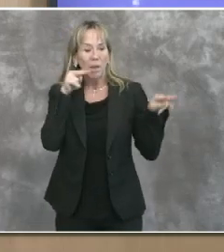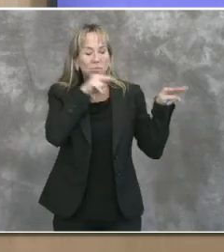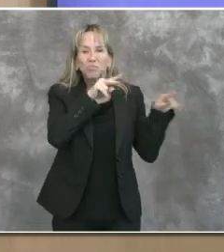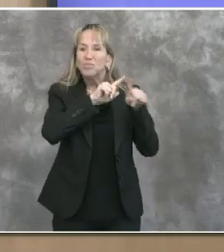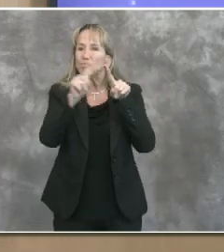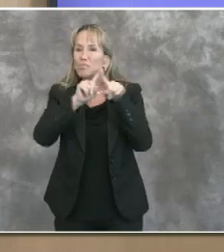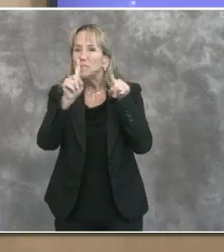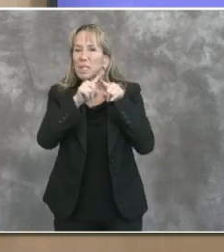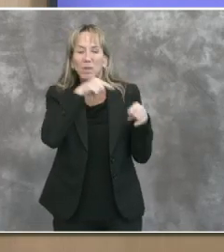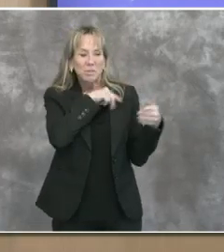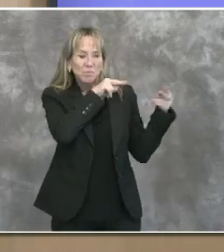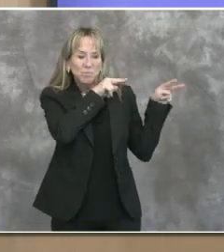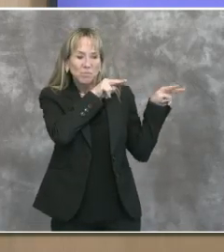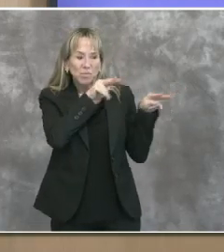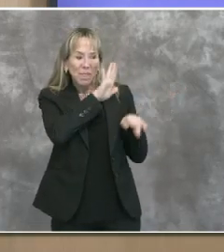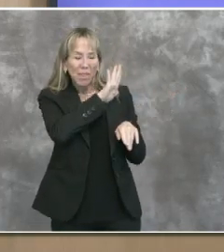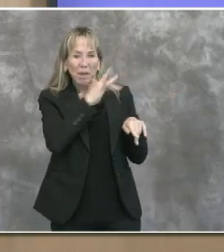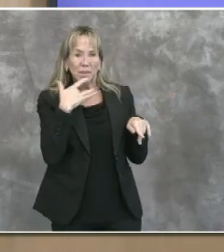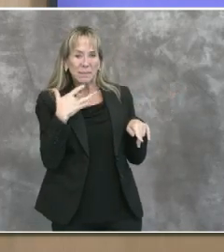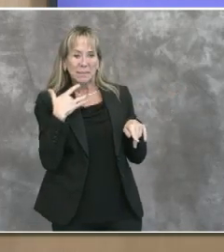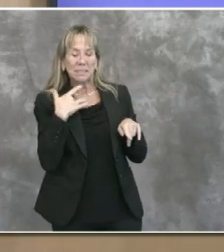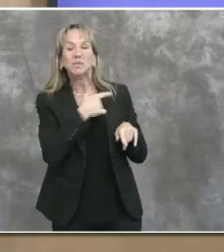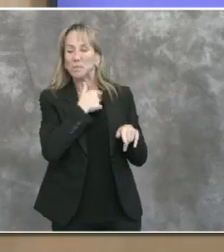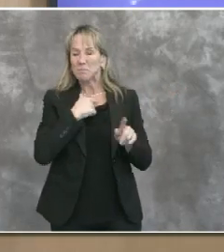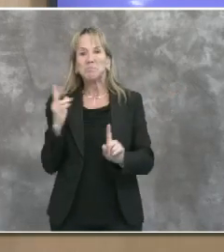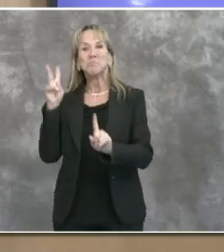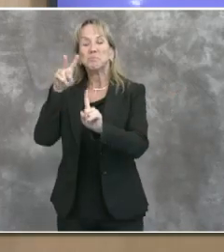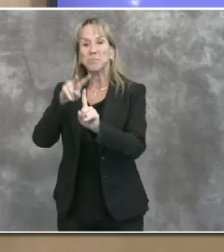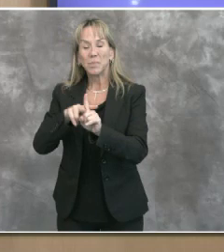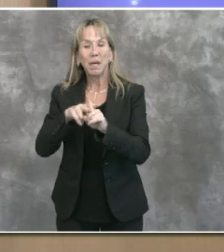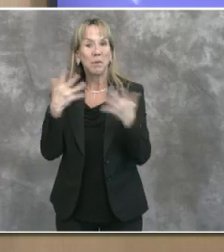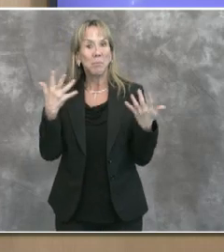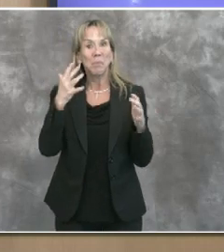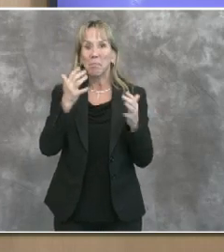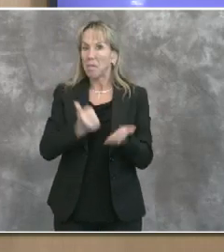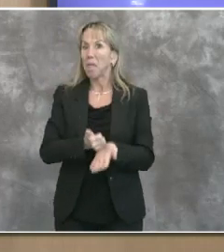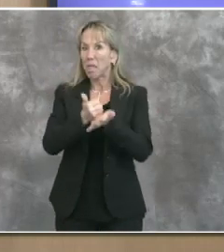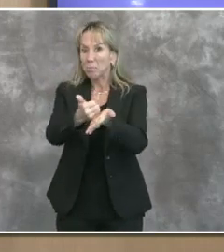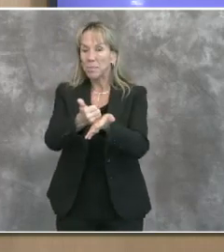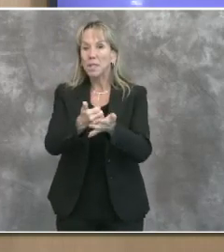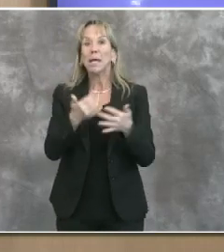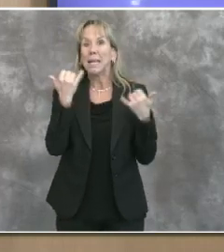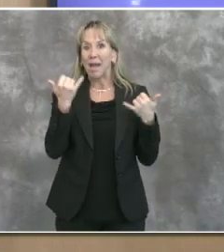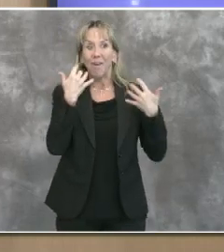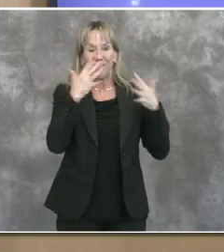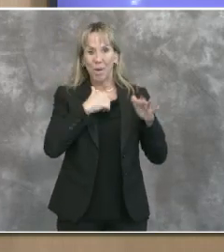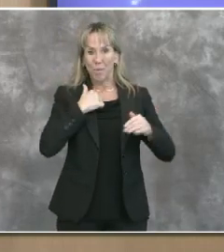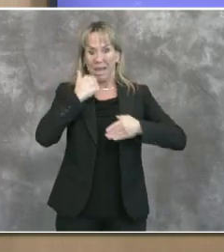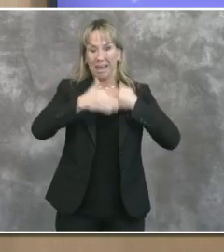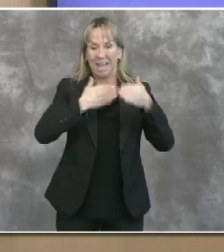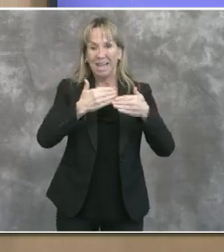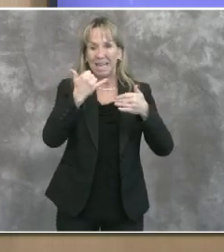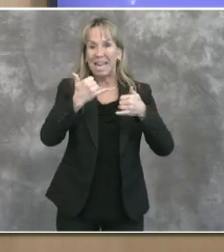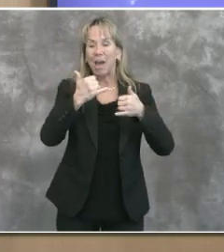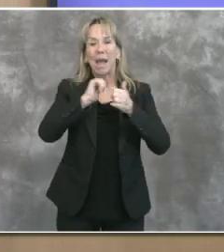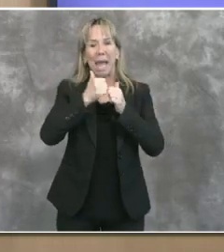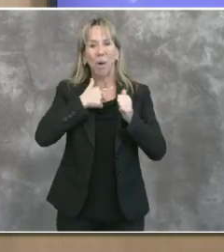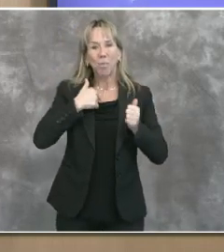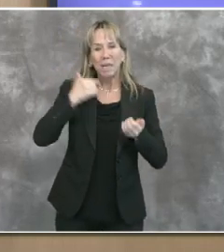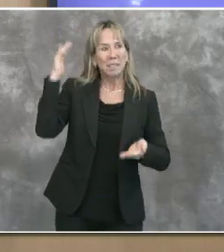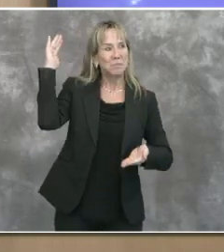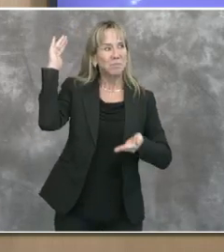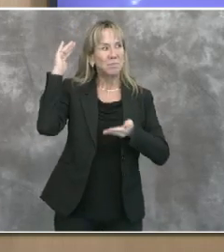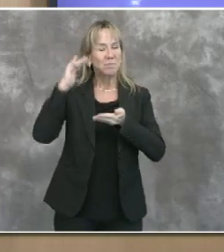lessons we could learn from other places. To come out of this successfully, we have to take that same approach. Actions guided by science, by